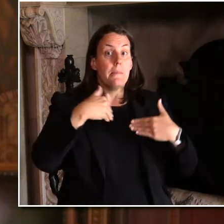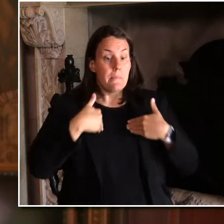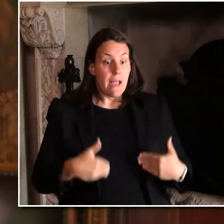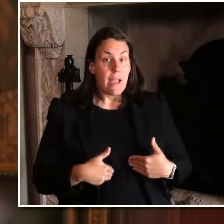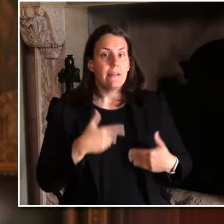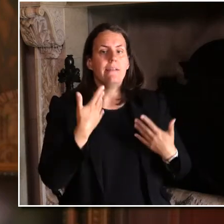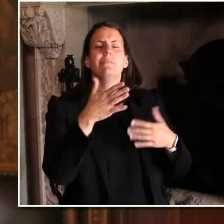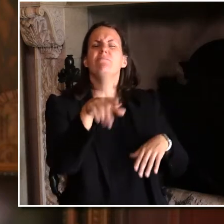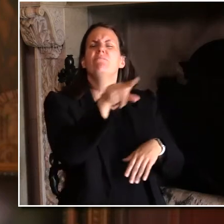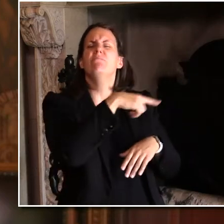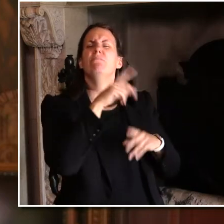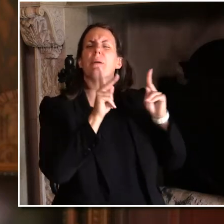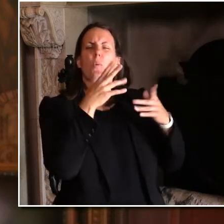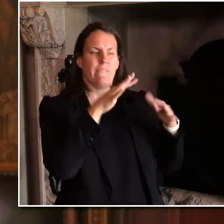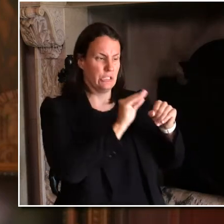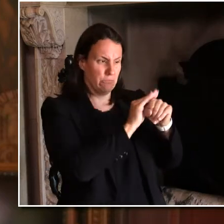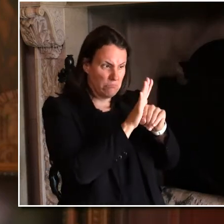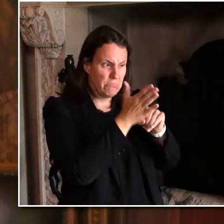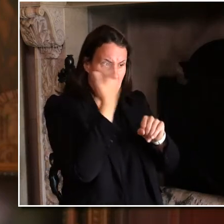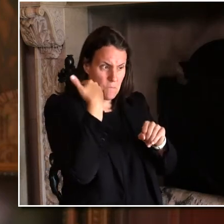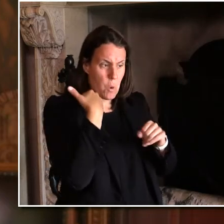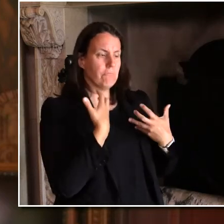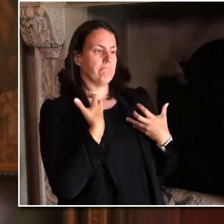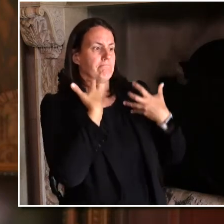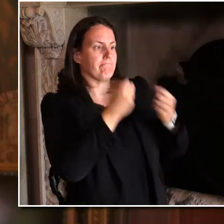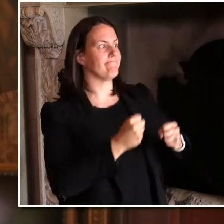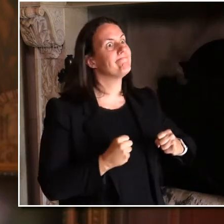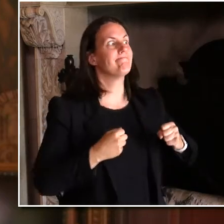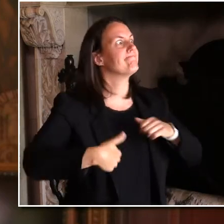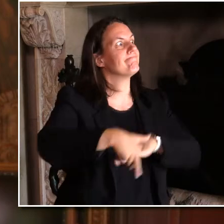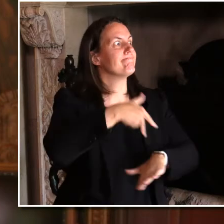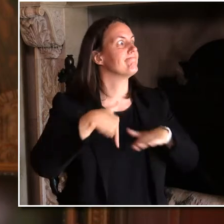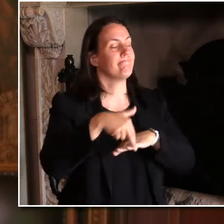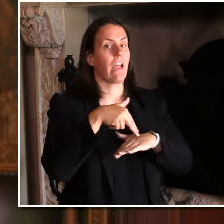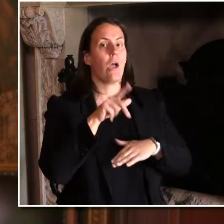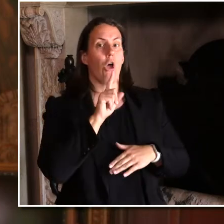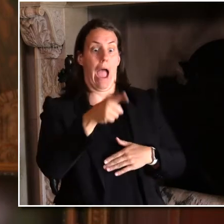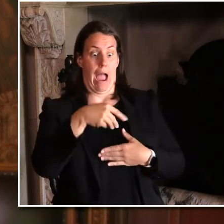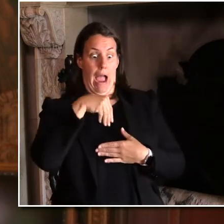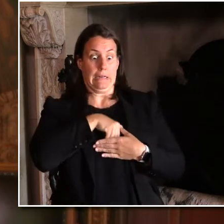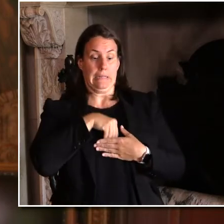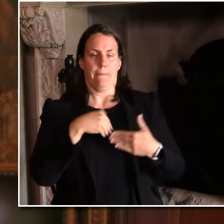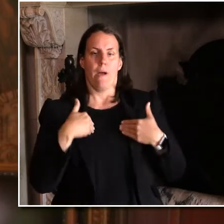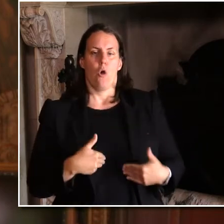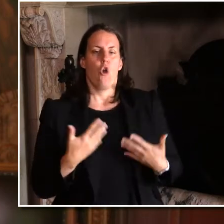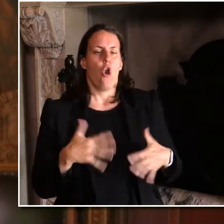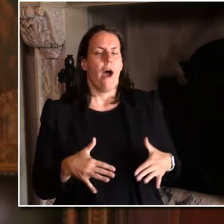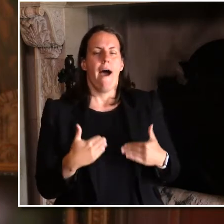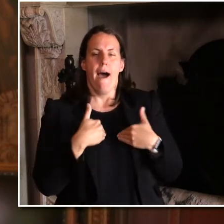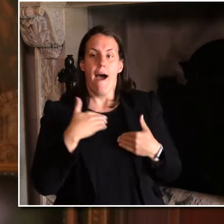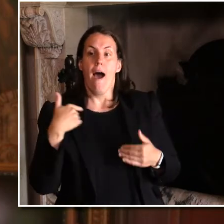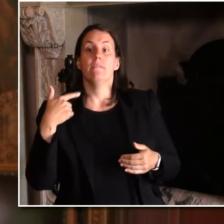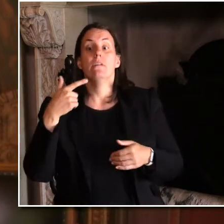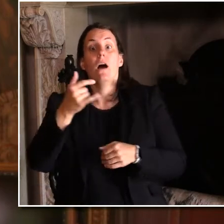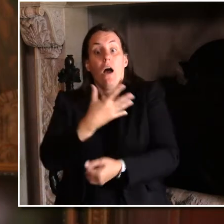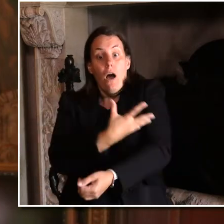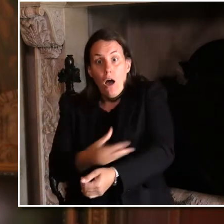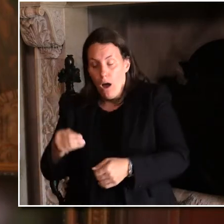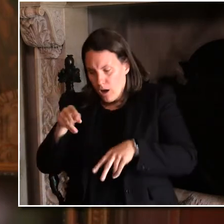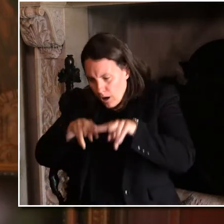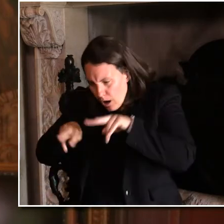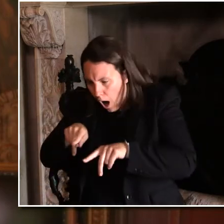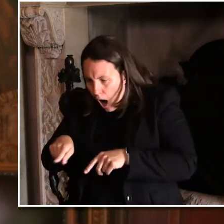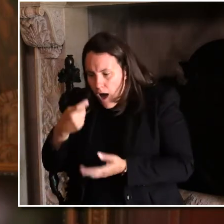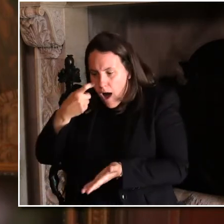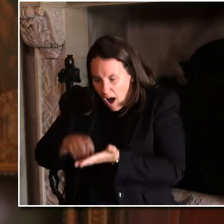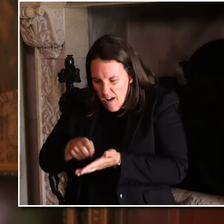months of the epidemic. So the way that we're going to approach this is through a partnership between DHS and the